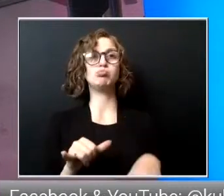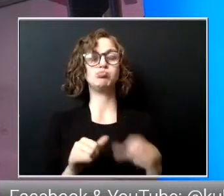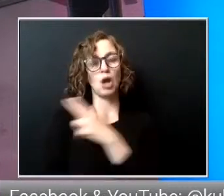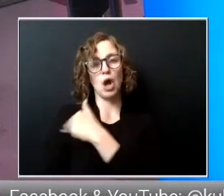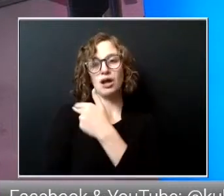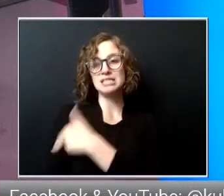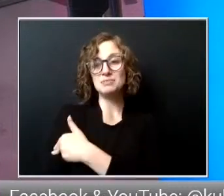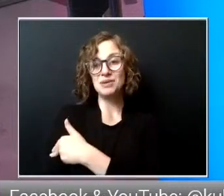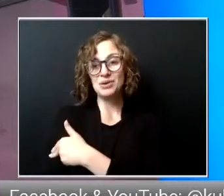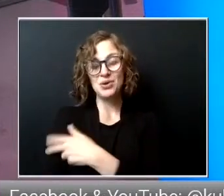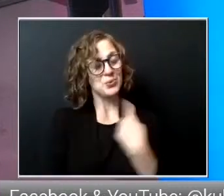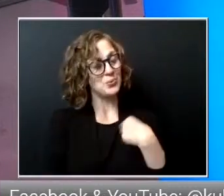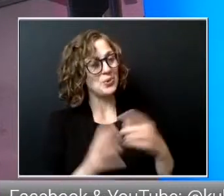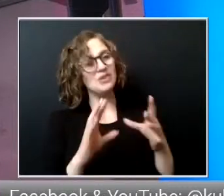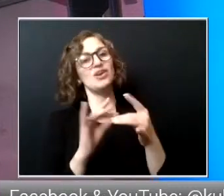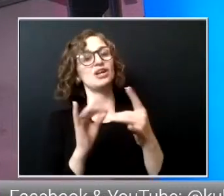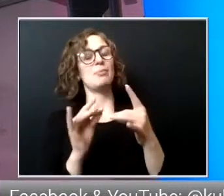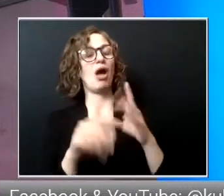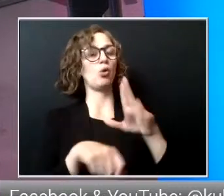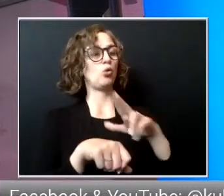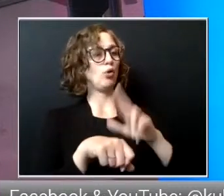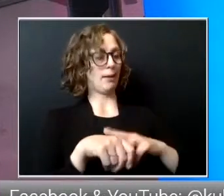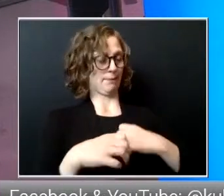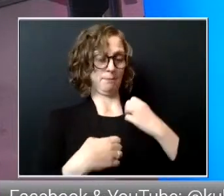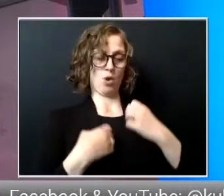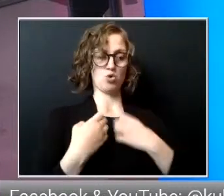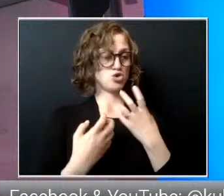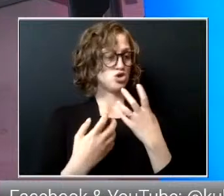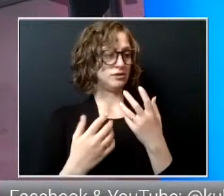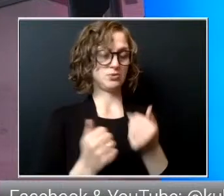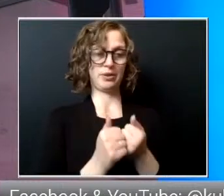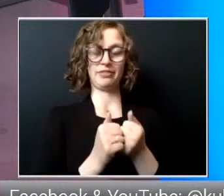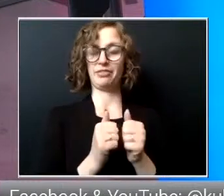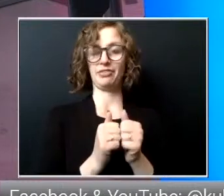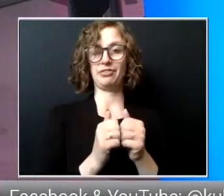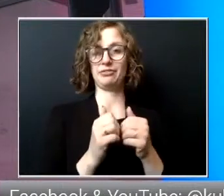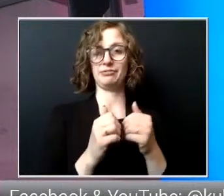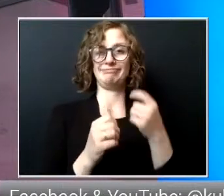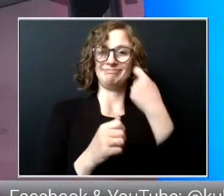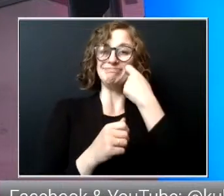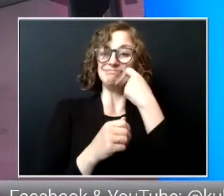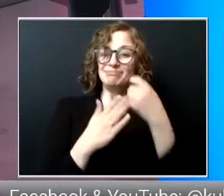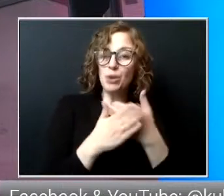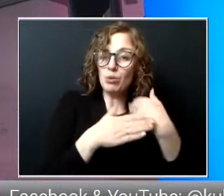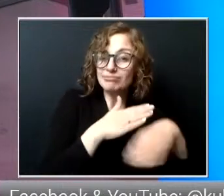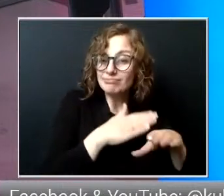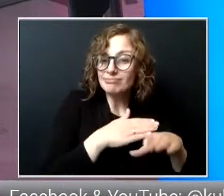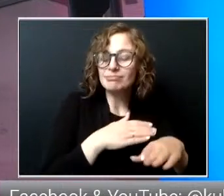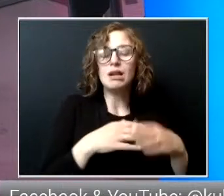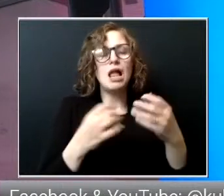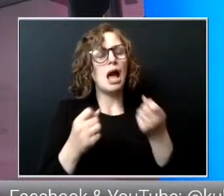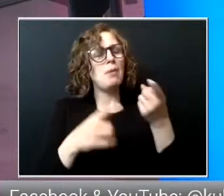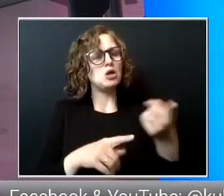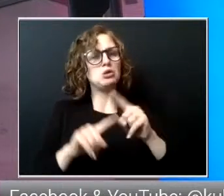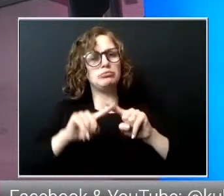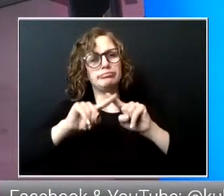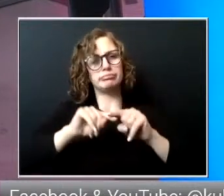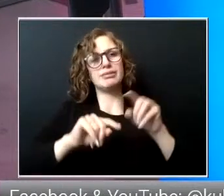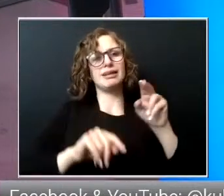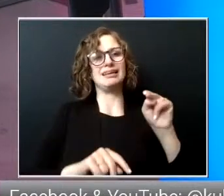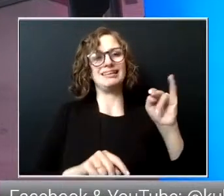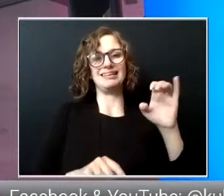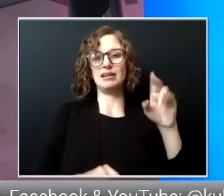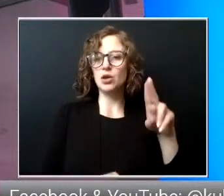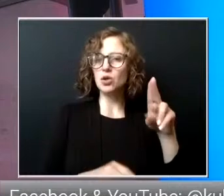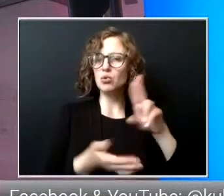the regular emotions you have as a new parent. How much did you rely on the NICU nurses to help you